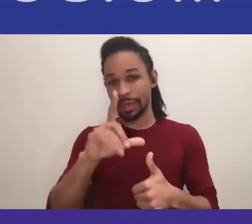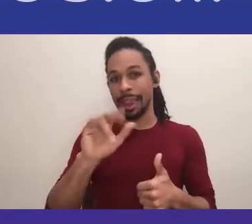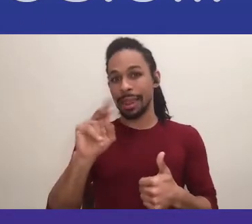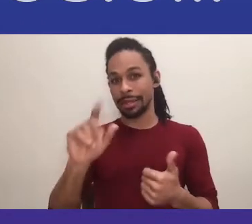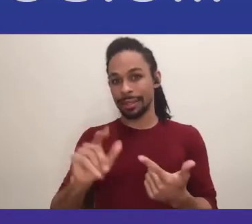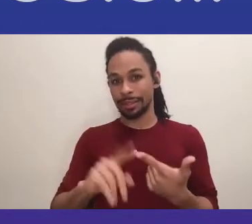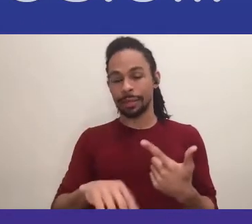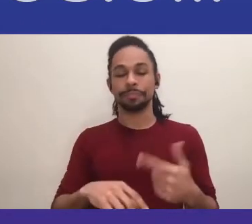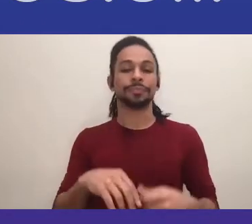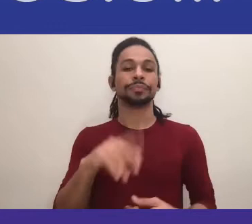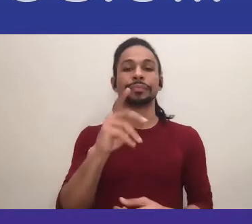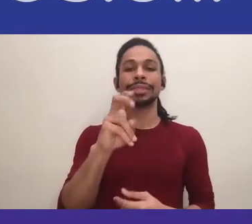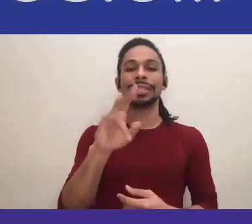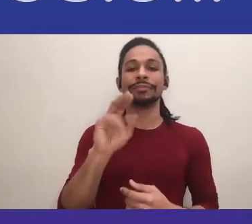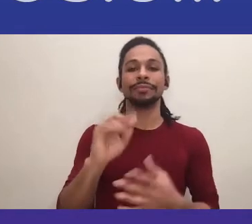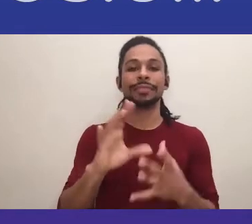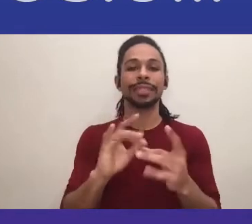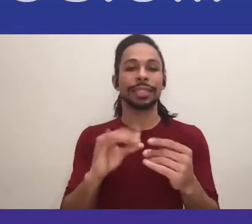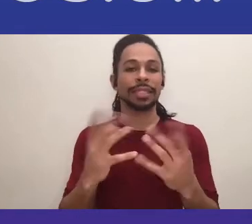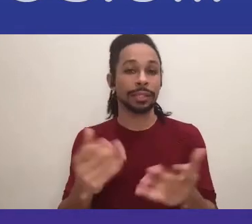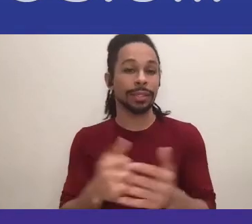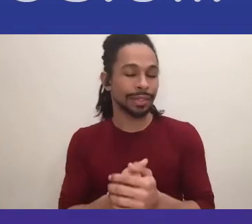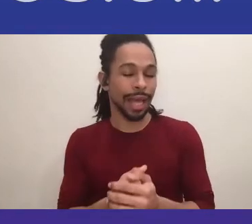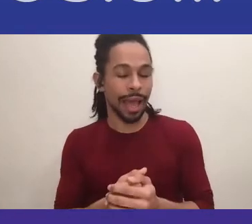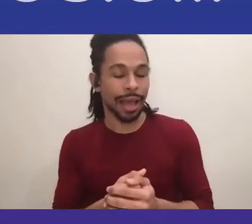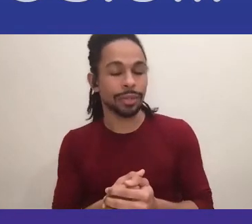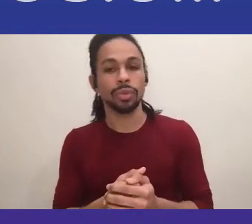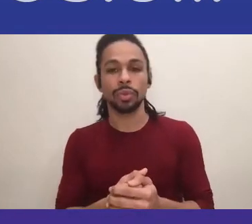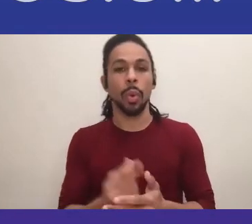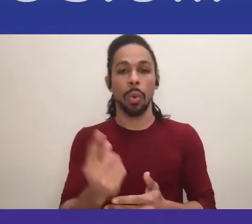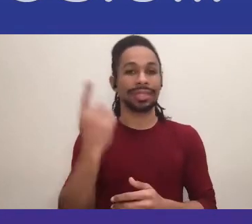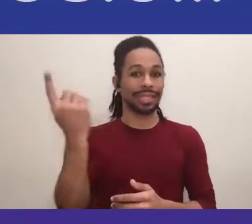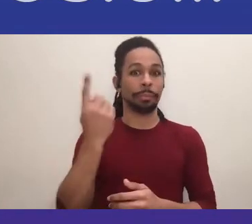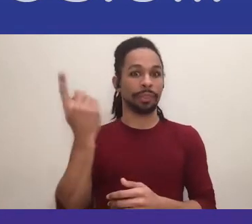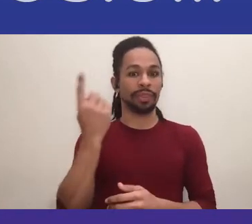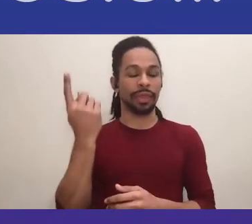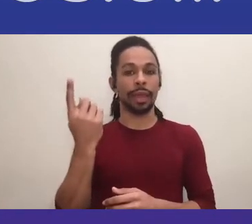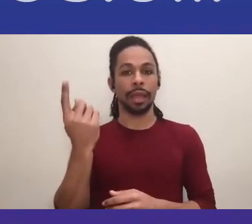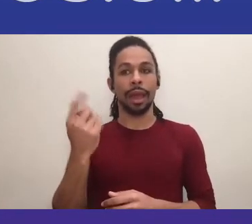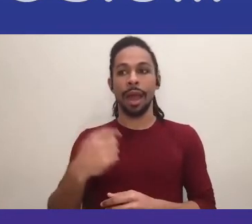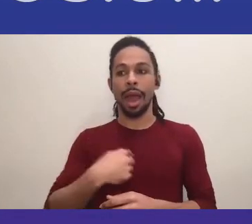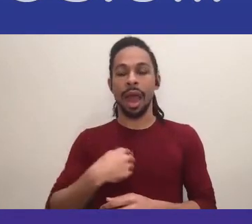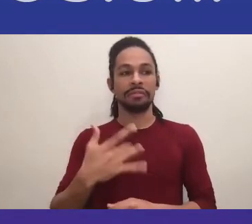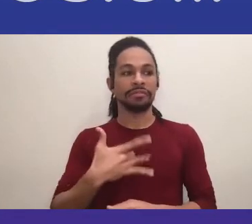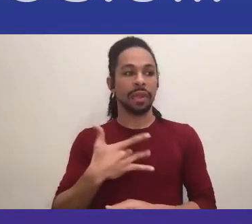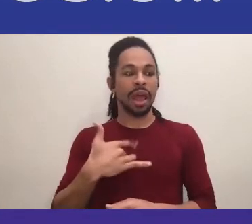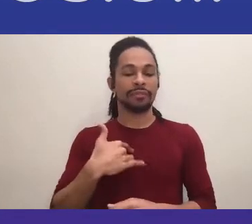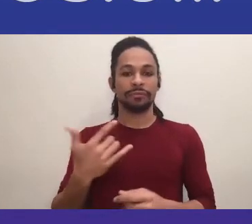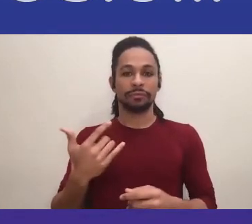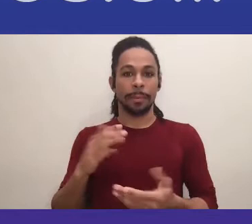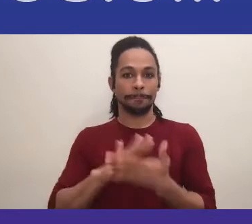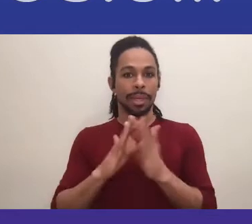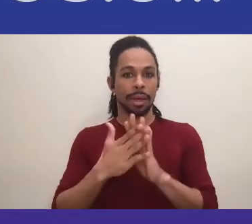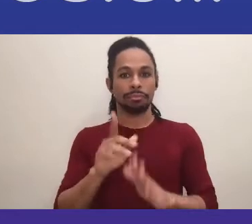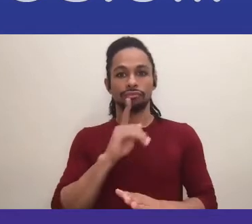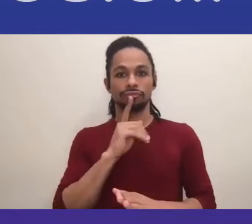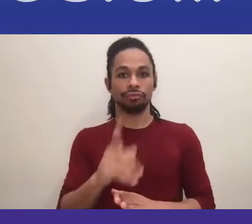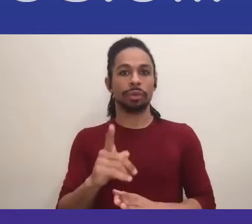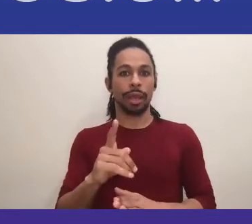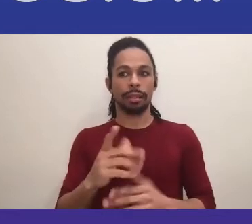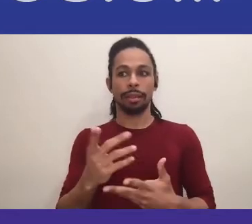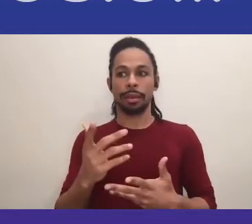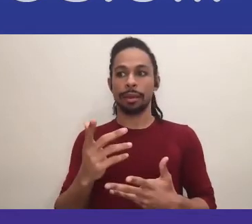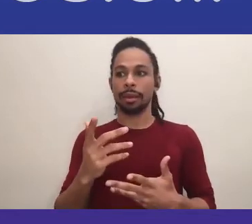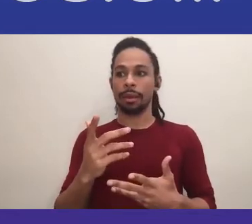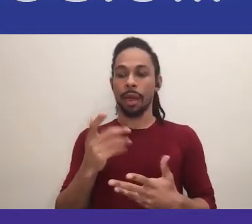Yeah, so this is Kevin. One of the things that I feel like I've become really attuned to in the last